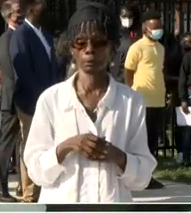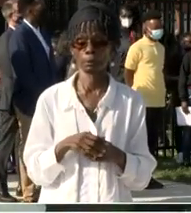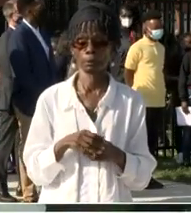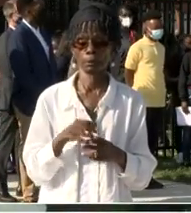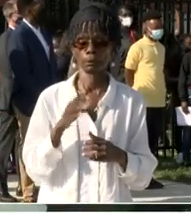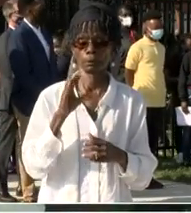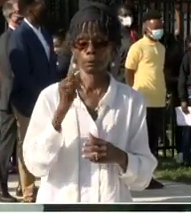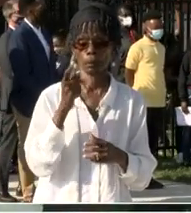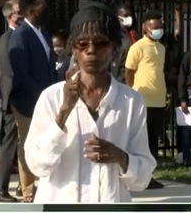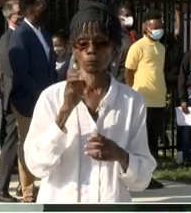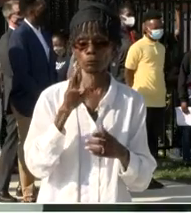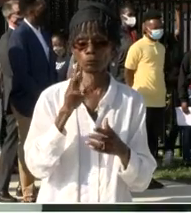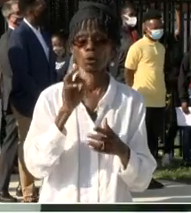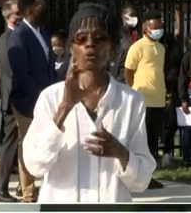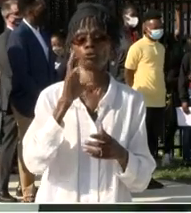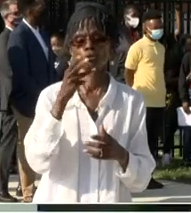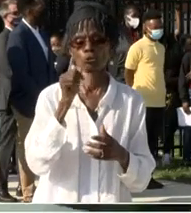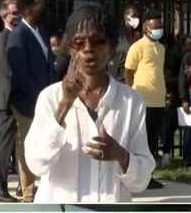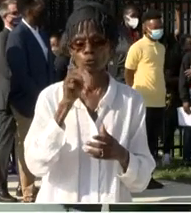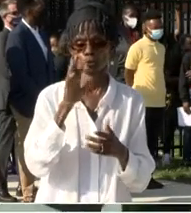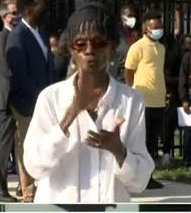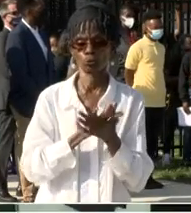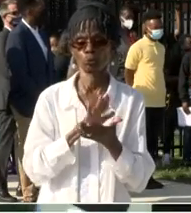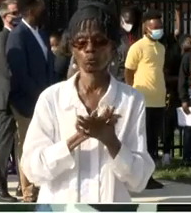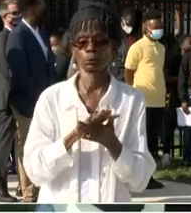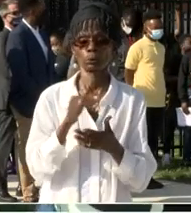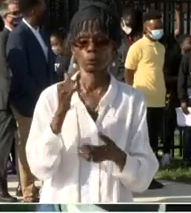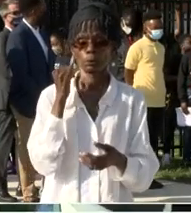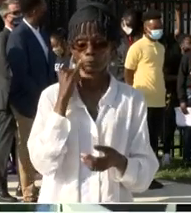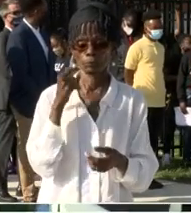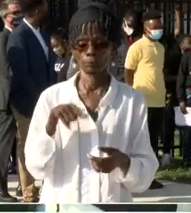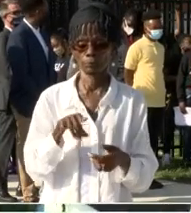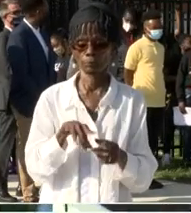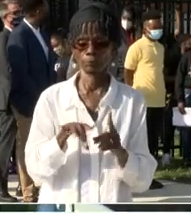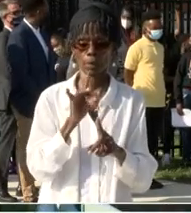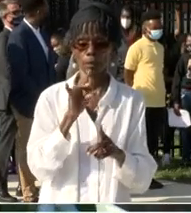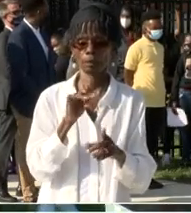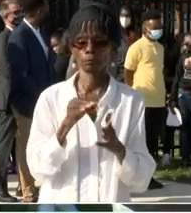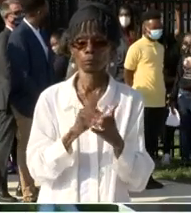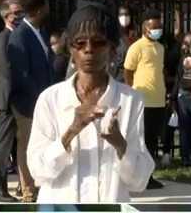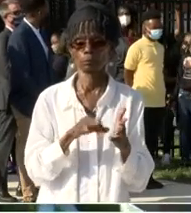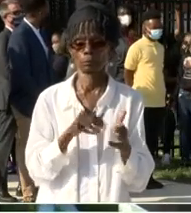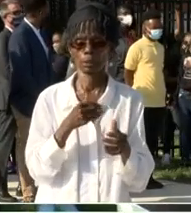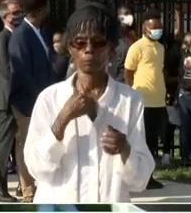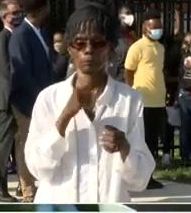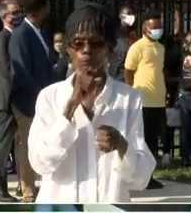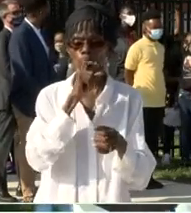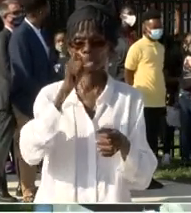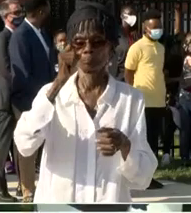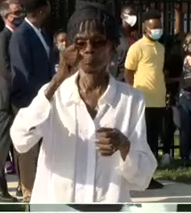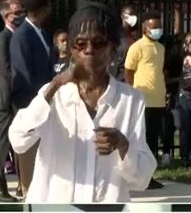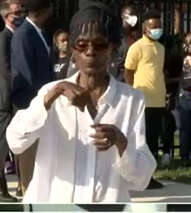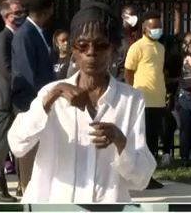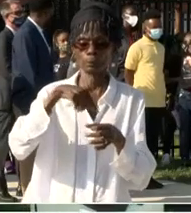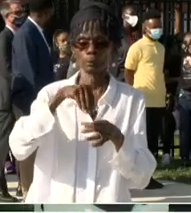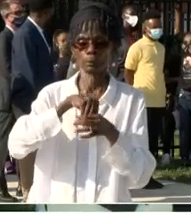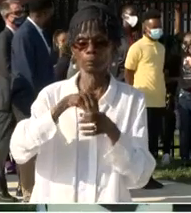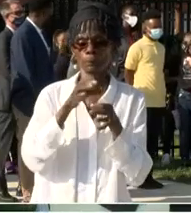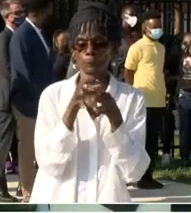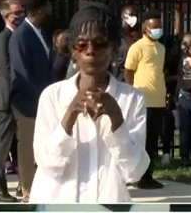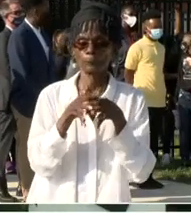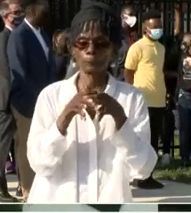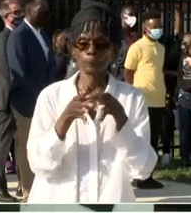we discovered we had the capability to utilize a saliva-based test, we believe that that was something that was